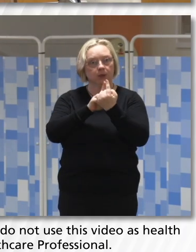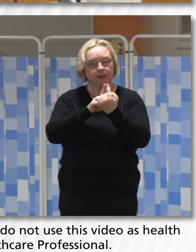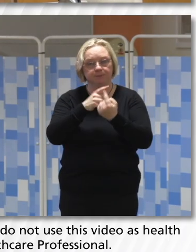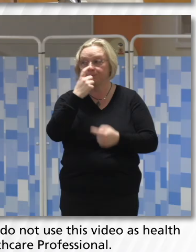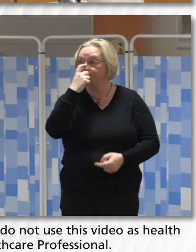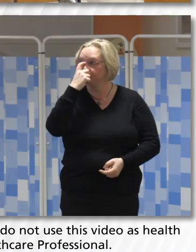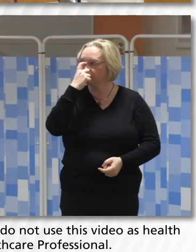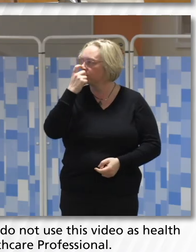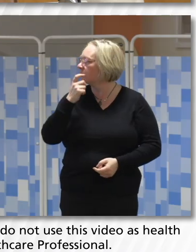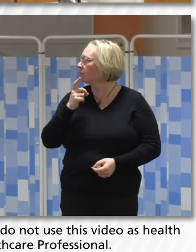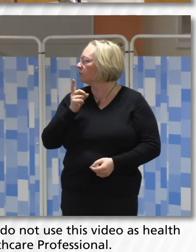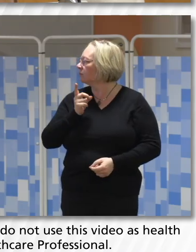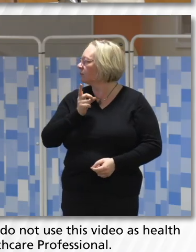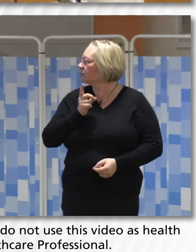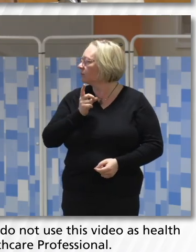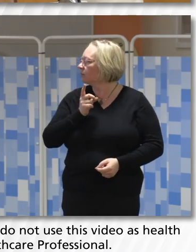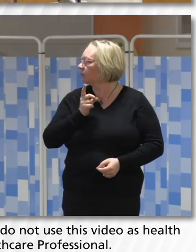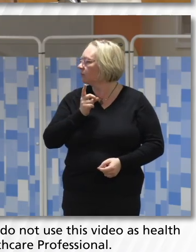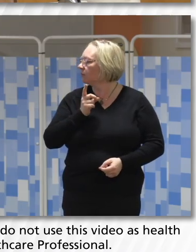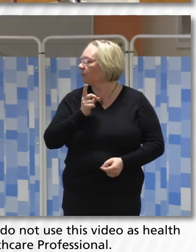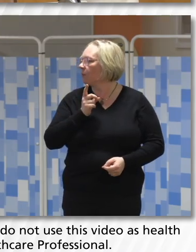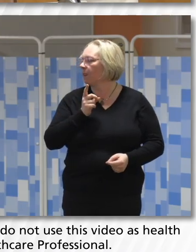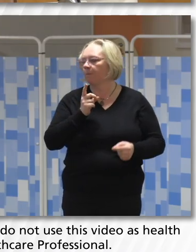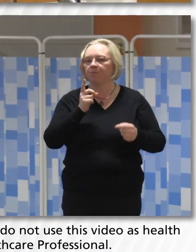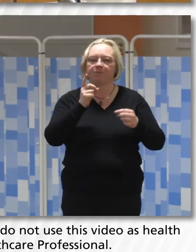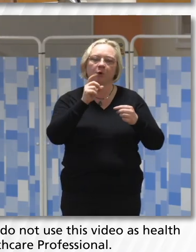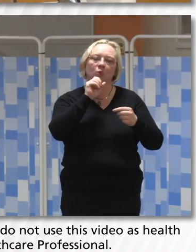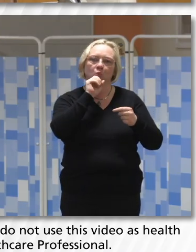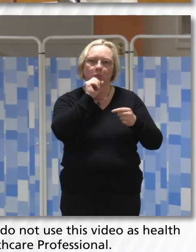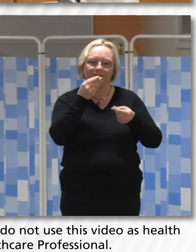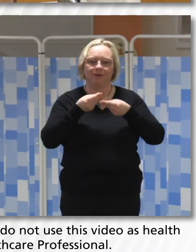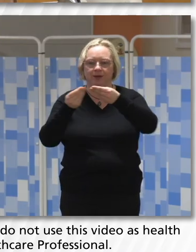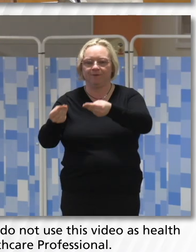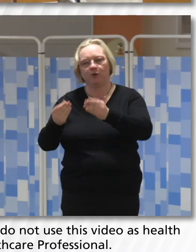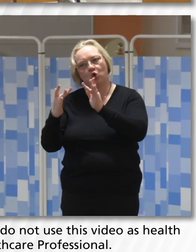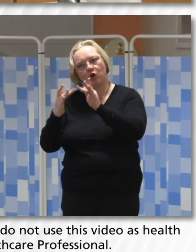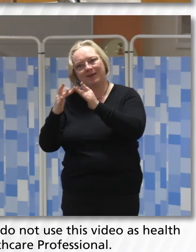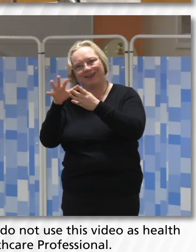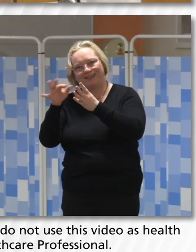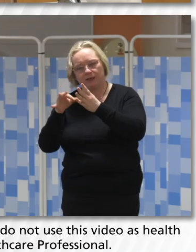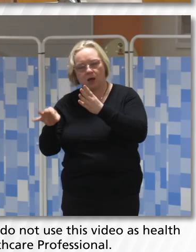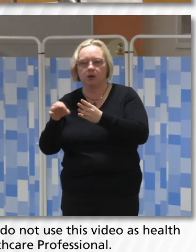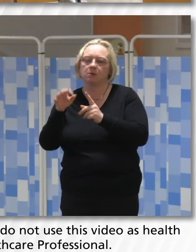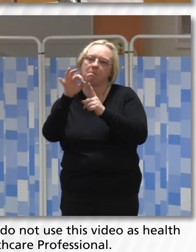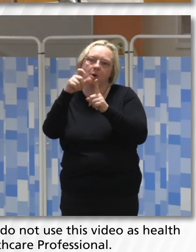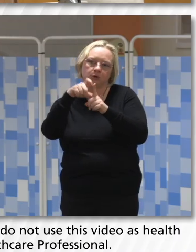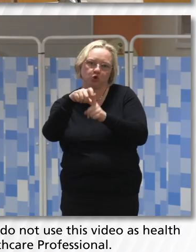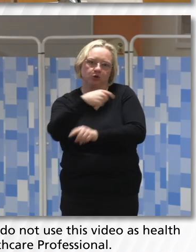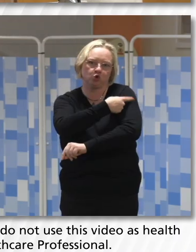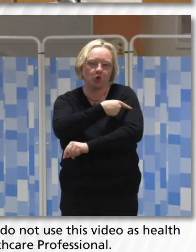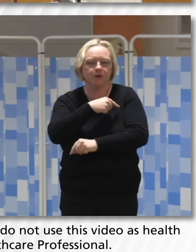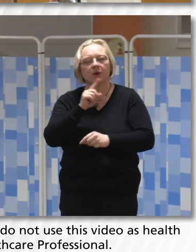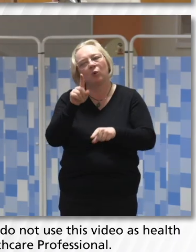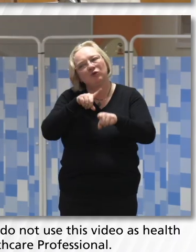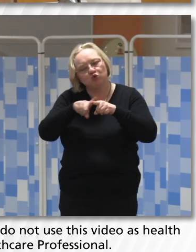given information at their diagnosis with the Parkinson's nurse's contact details in. So we aim to make contact within 4 to 6 weeks. However,